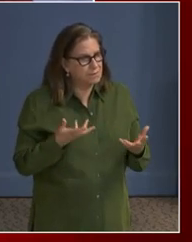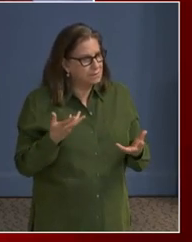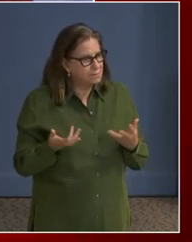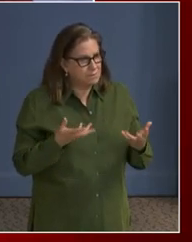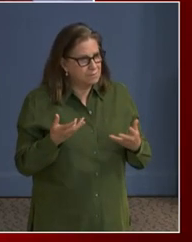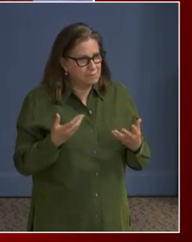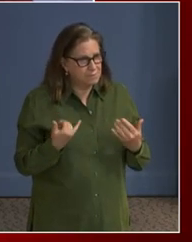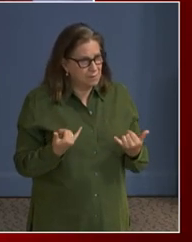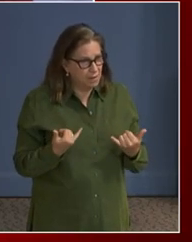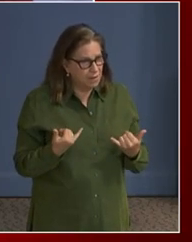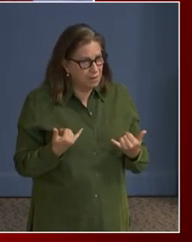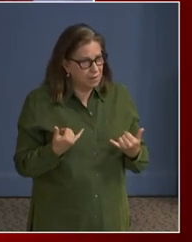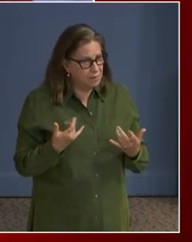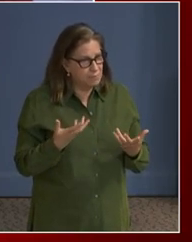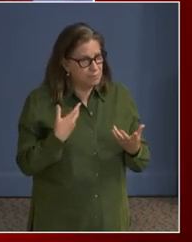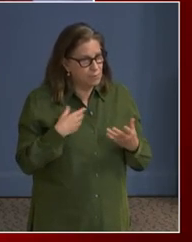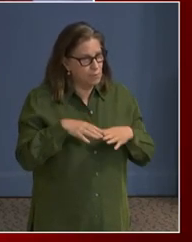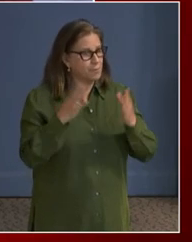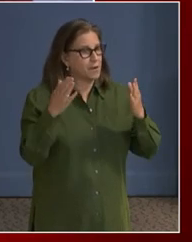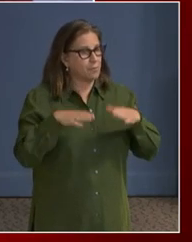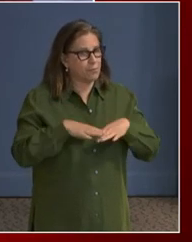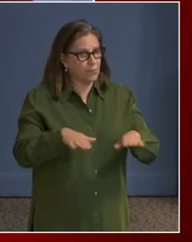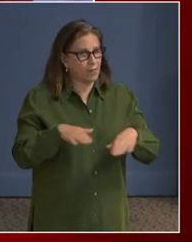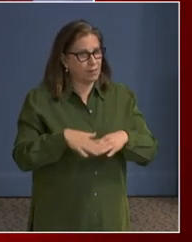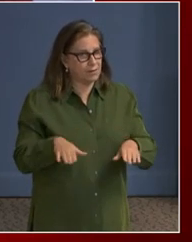going to still on schedule. Yes, that is.